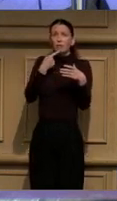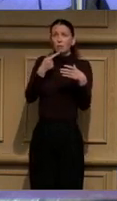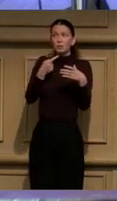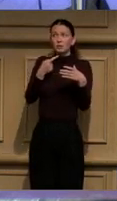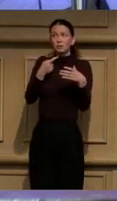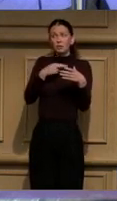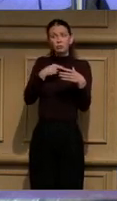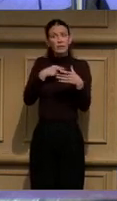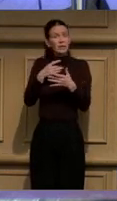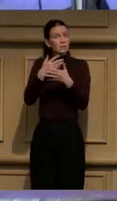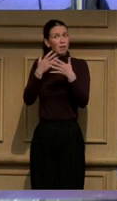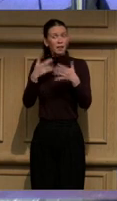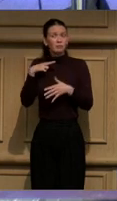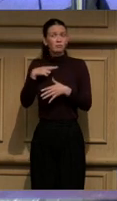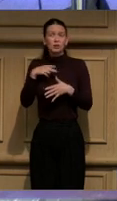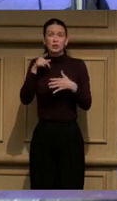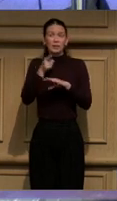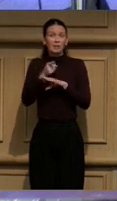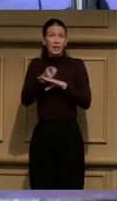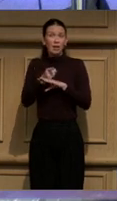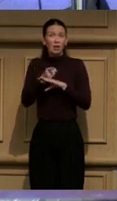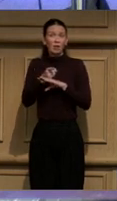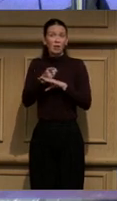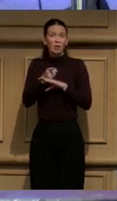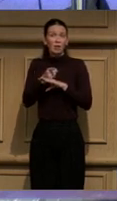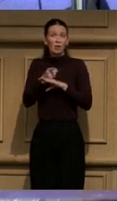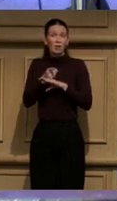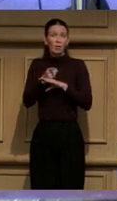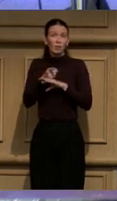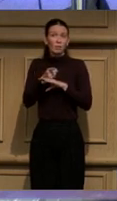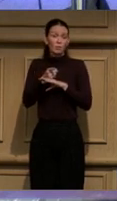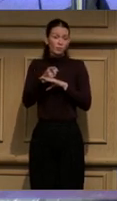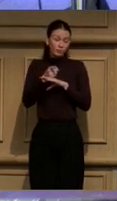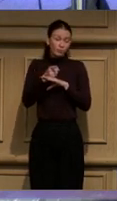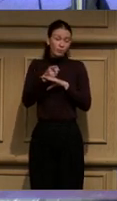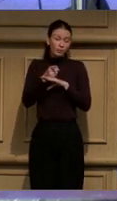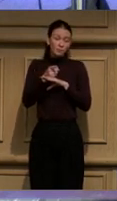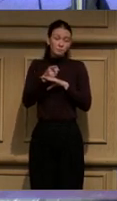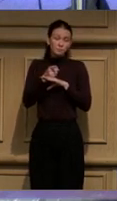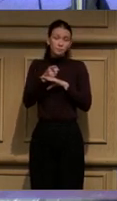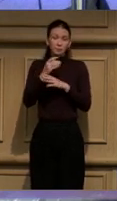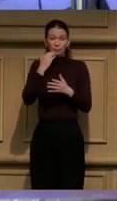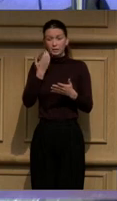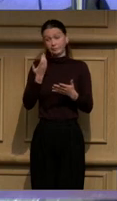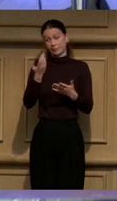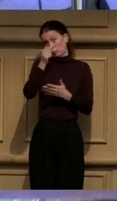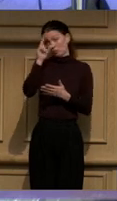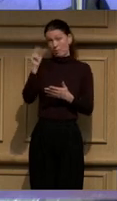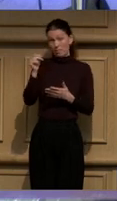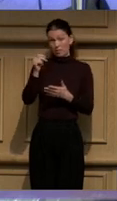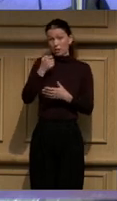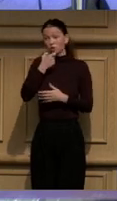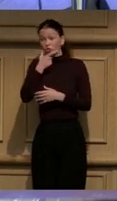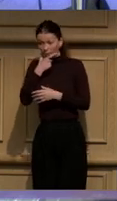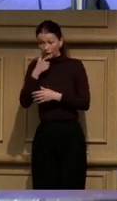size. In the sense that, like, you know, you get Dublin, I feel, and Ireland